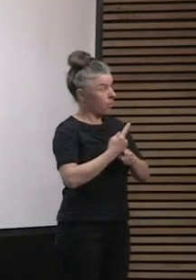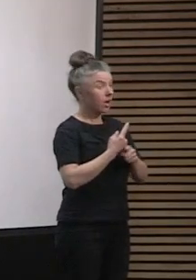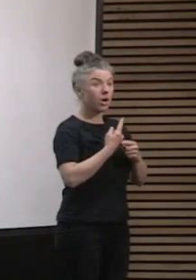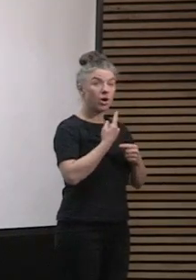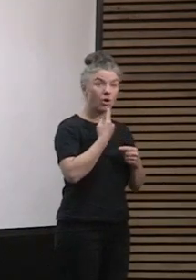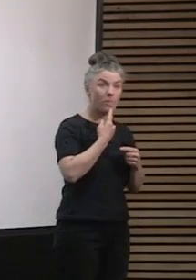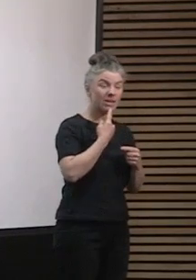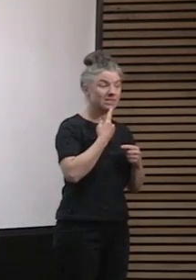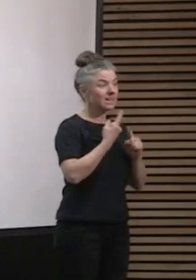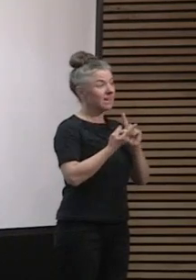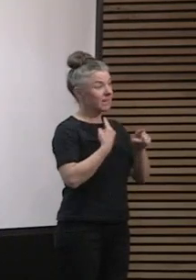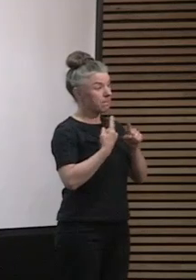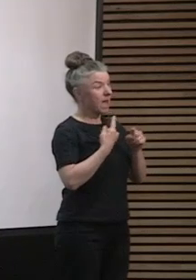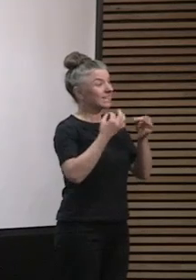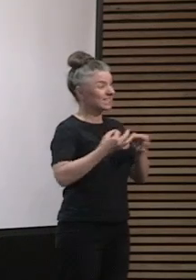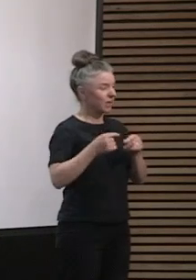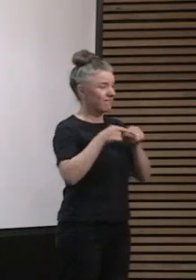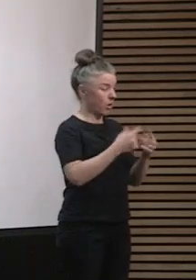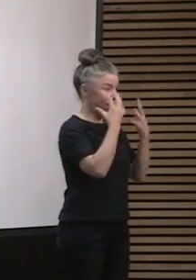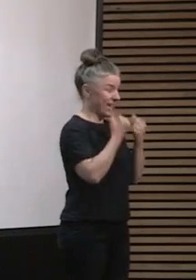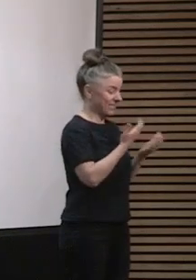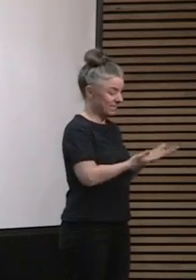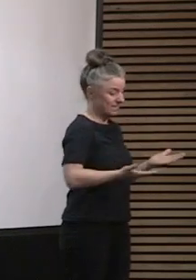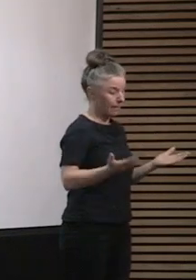and assumptions around.